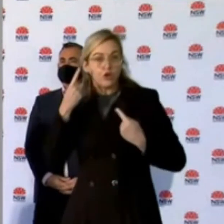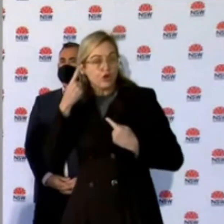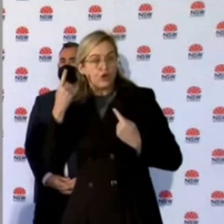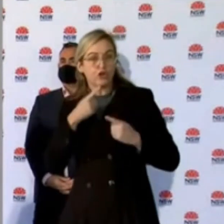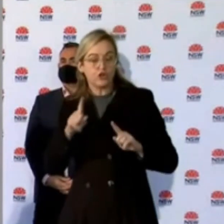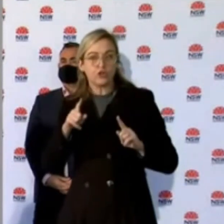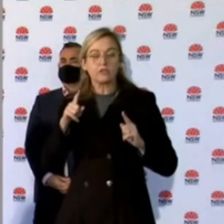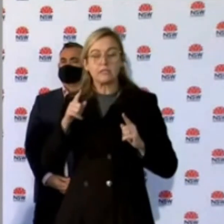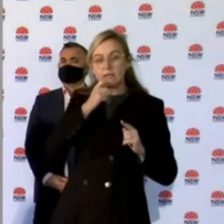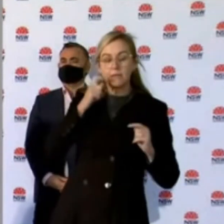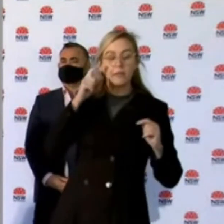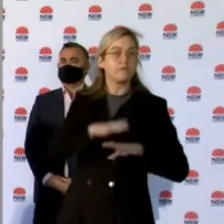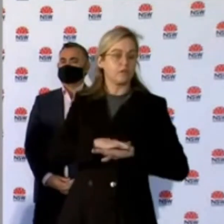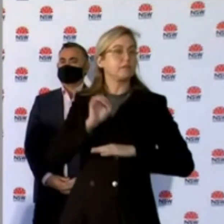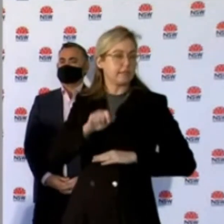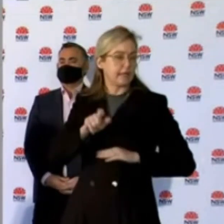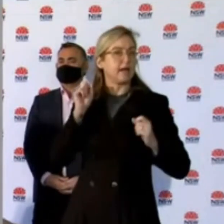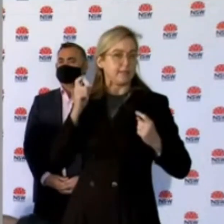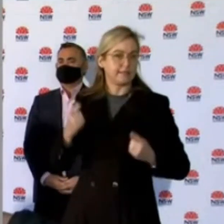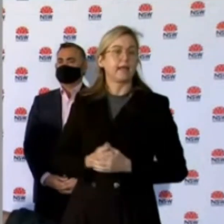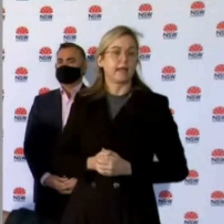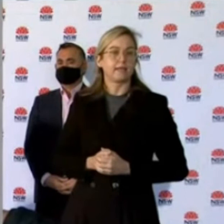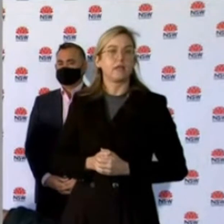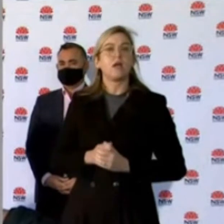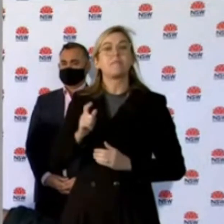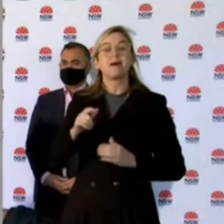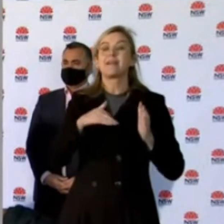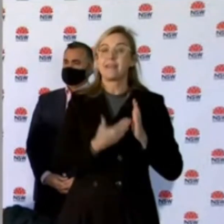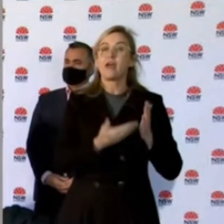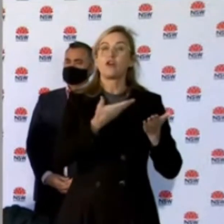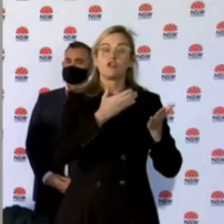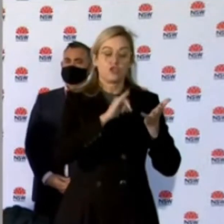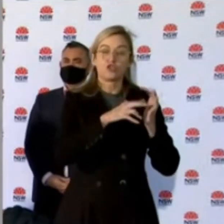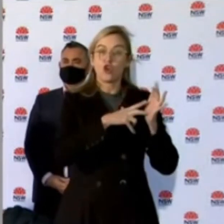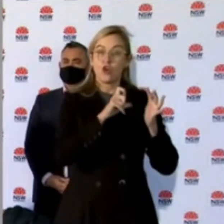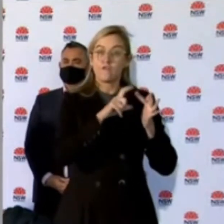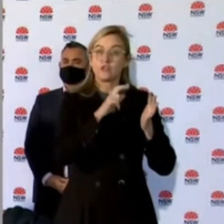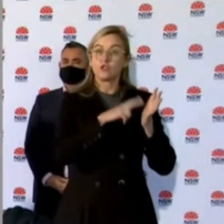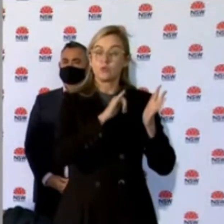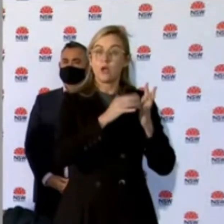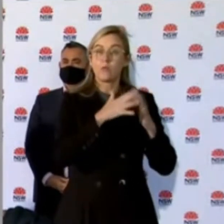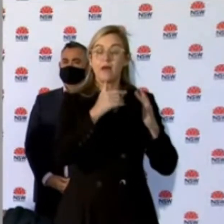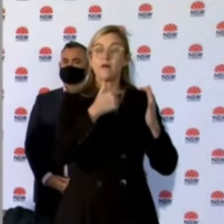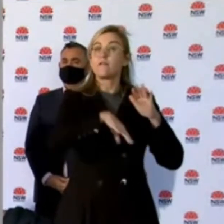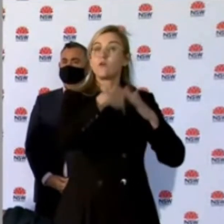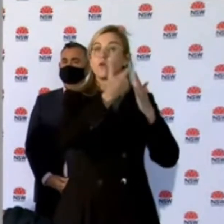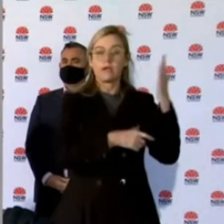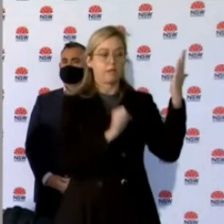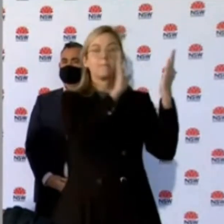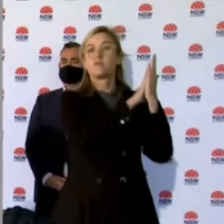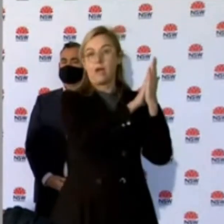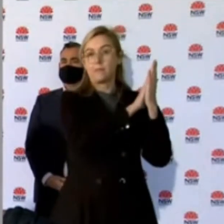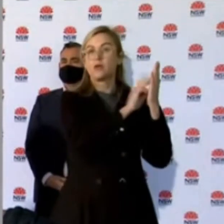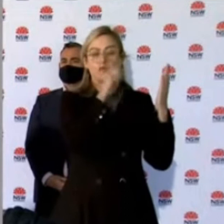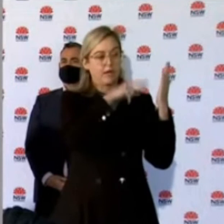have that comprehensive information now available on Service New South Wales? And I just want to thank everybody for their patience. Yesterday was a very, very difficult